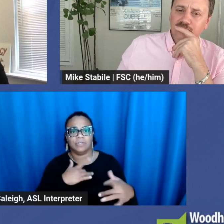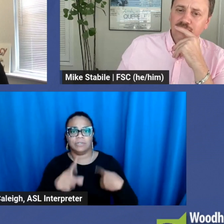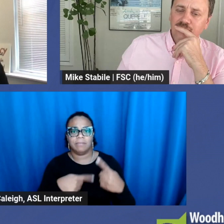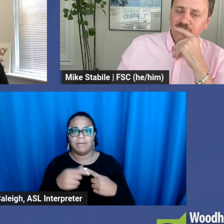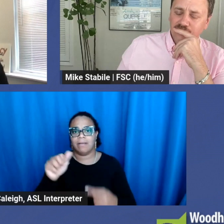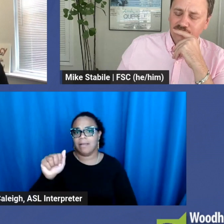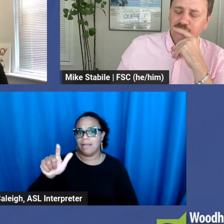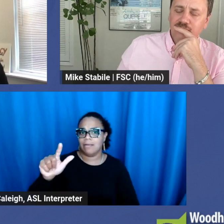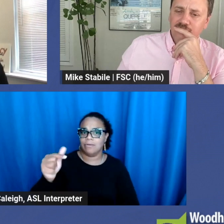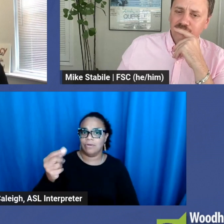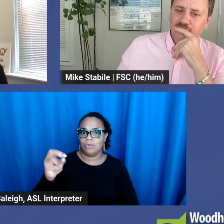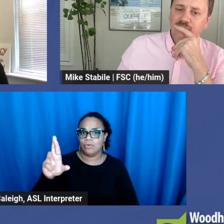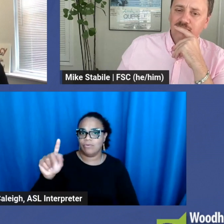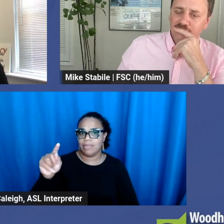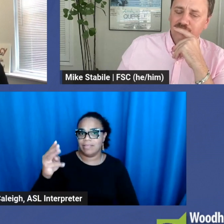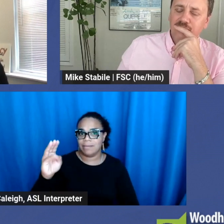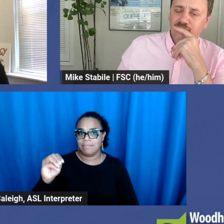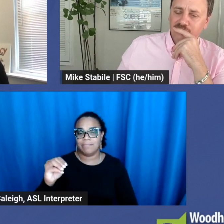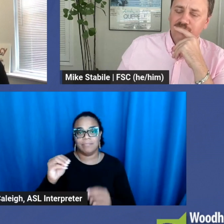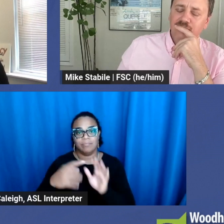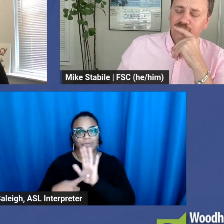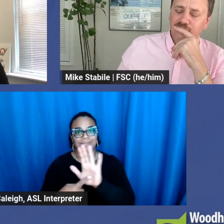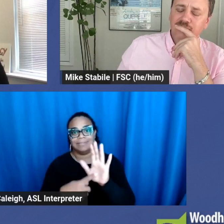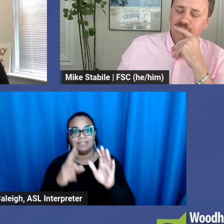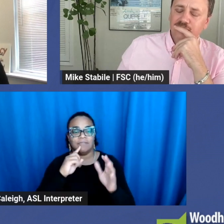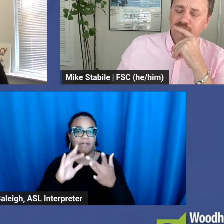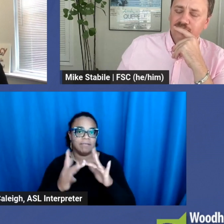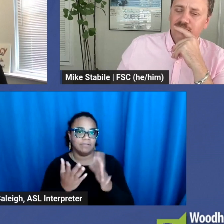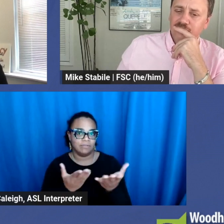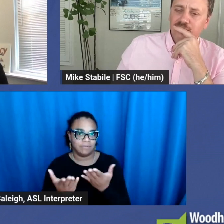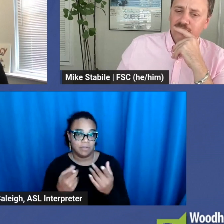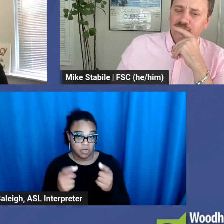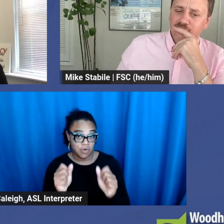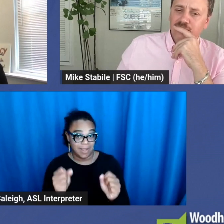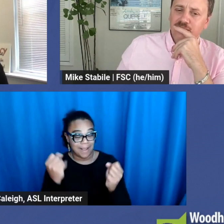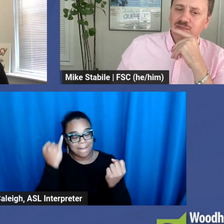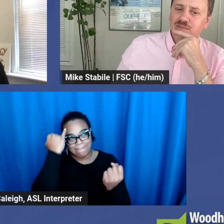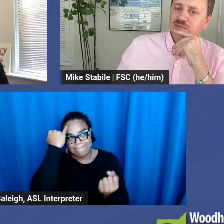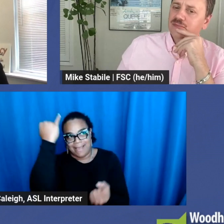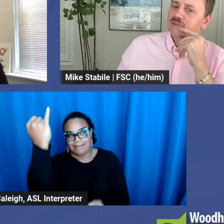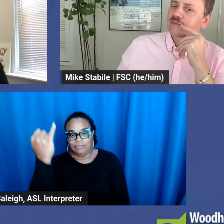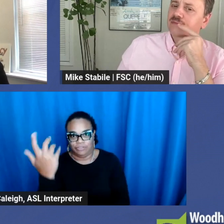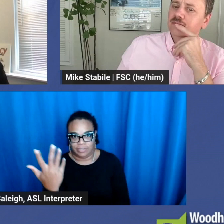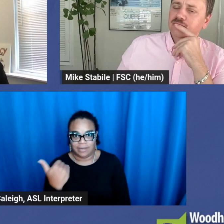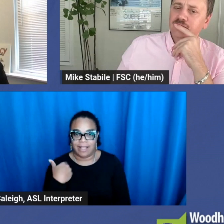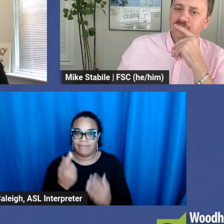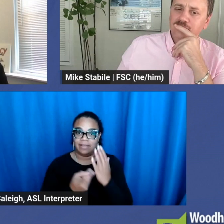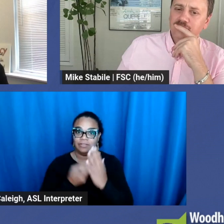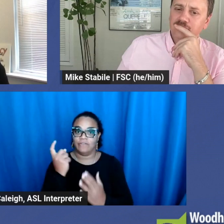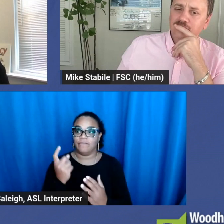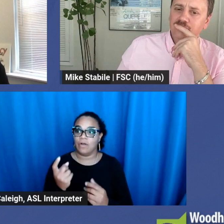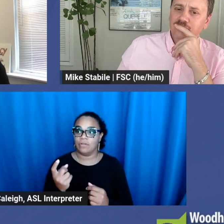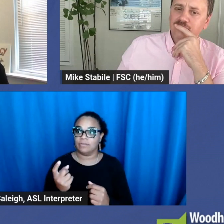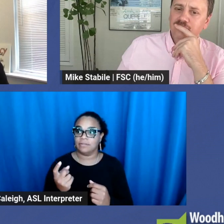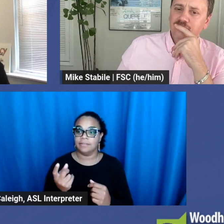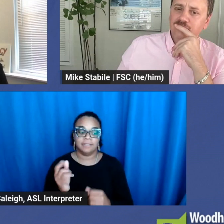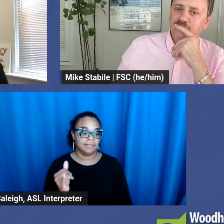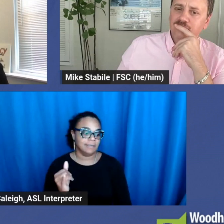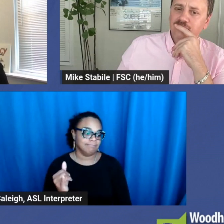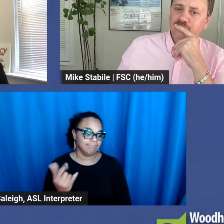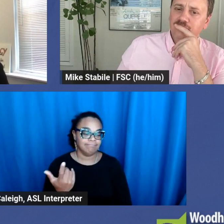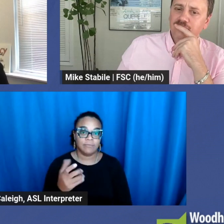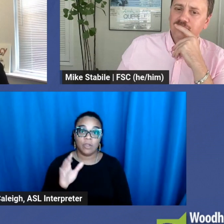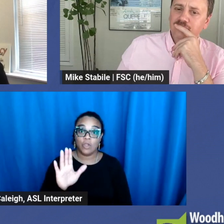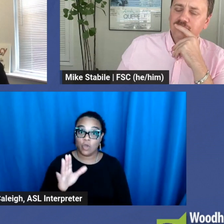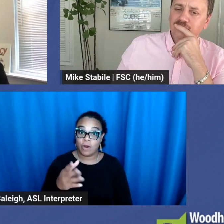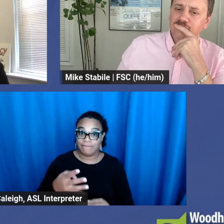algorithmic presentation of information on online services. You could even imagine having a default that, your algorithmic feed